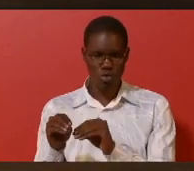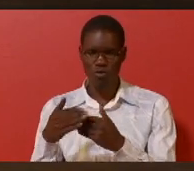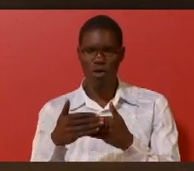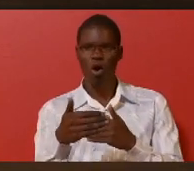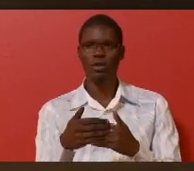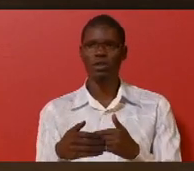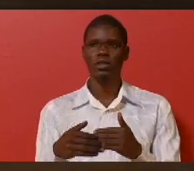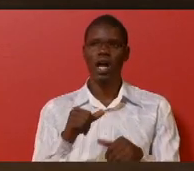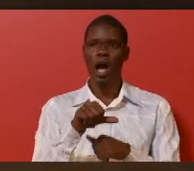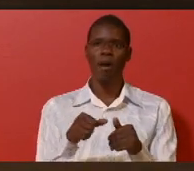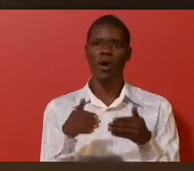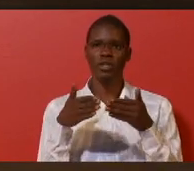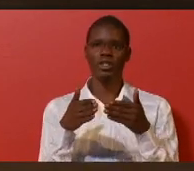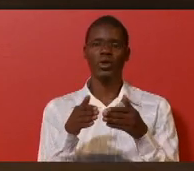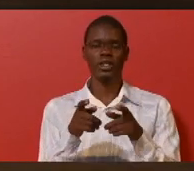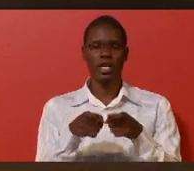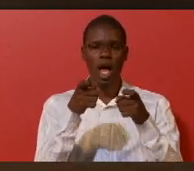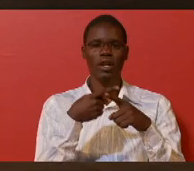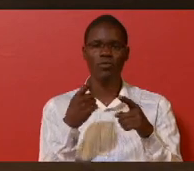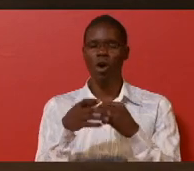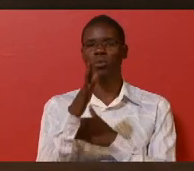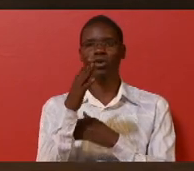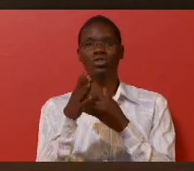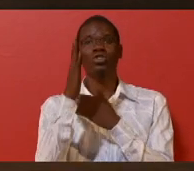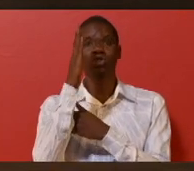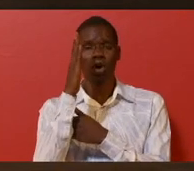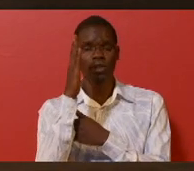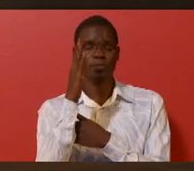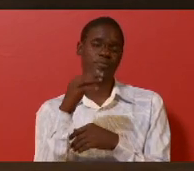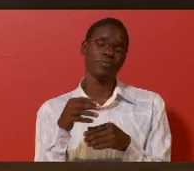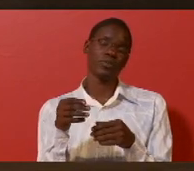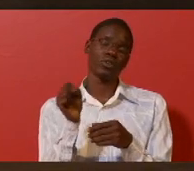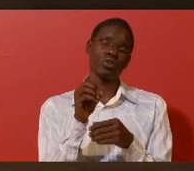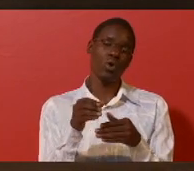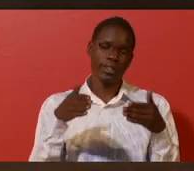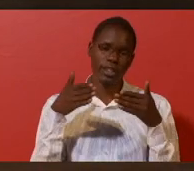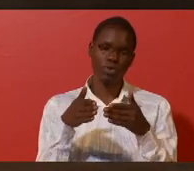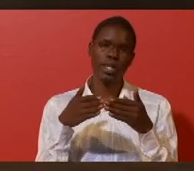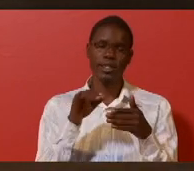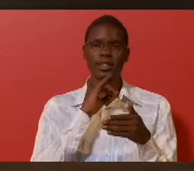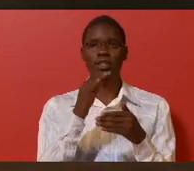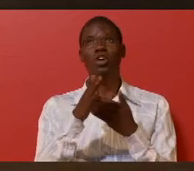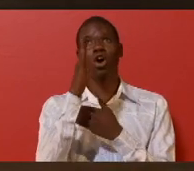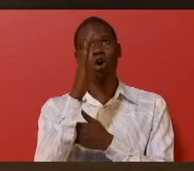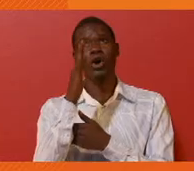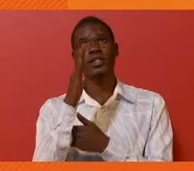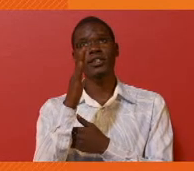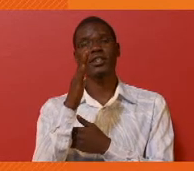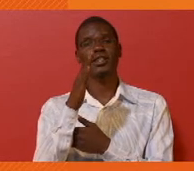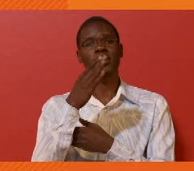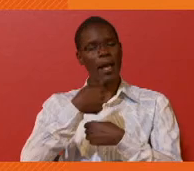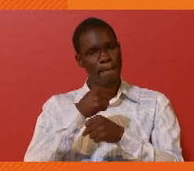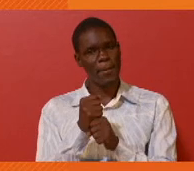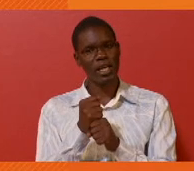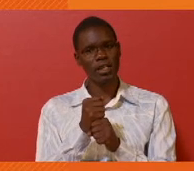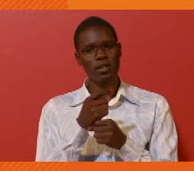of sexuality being a gift of God. So God, sexuality is God's design, but it needs boundaries